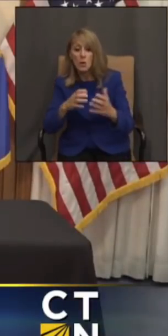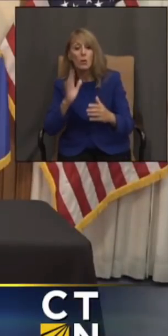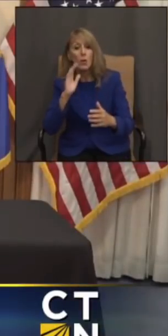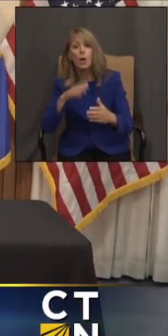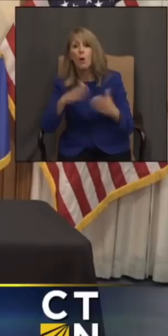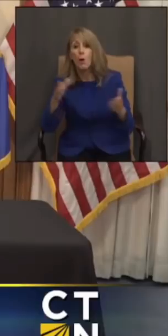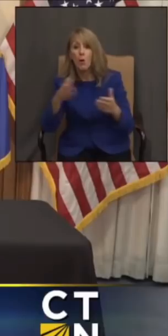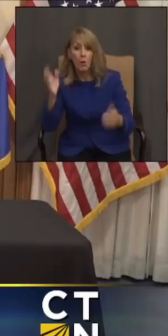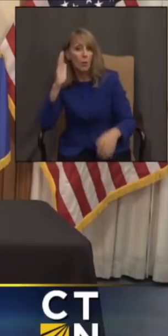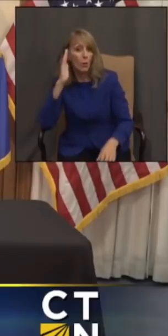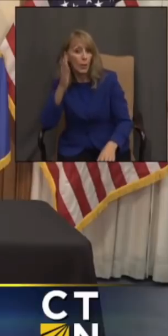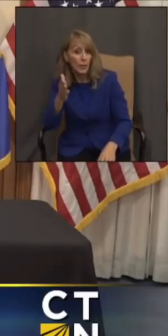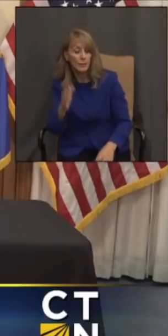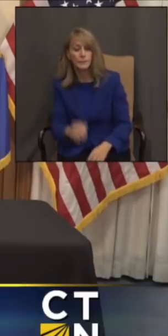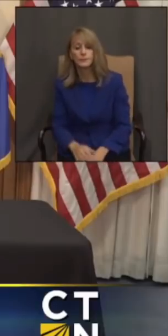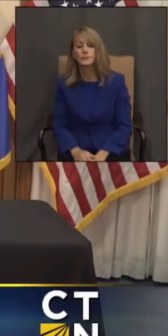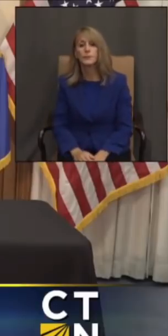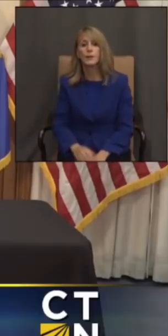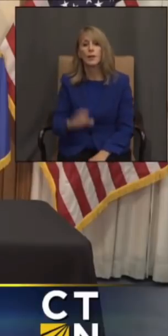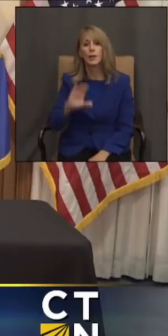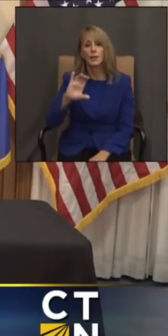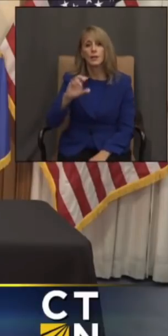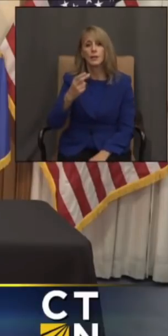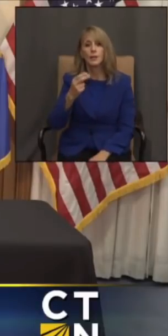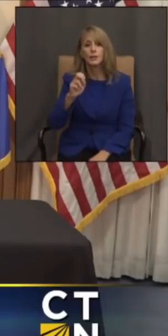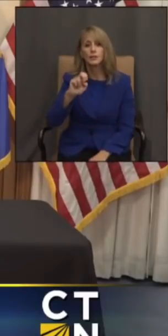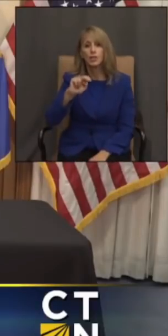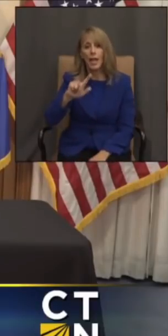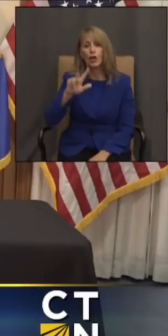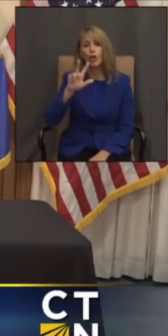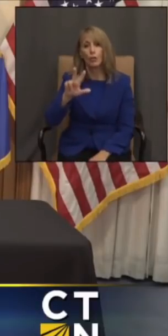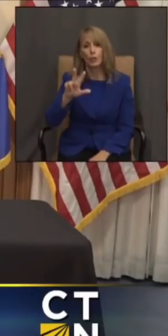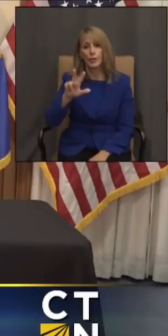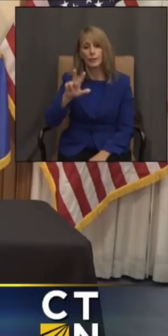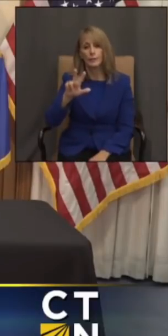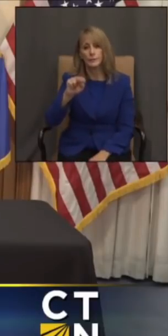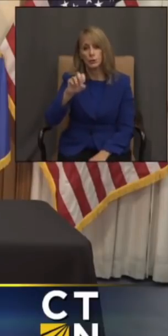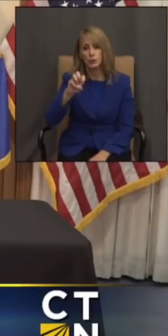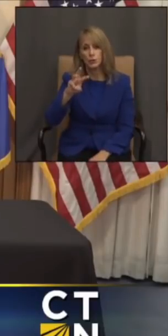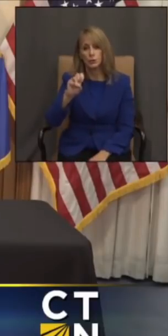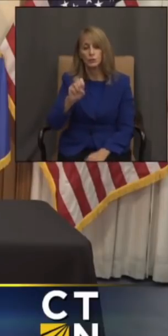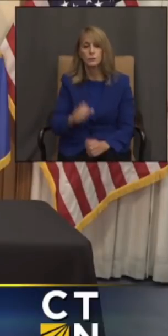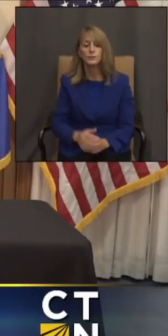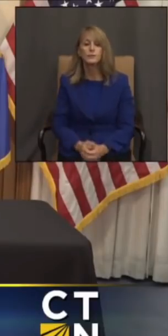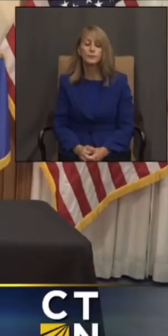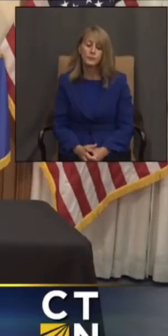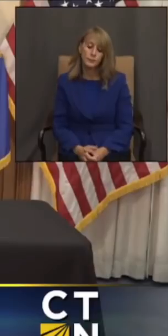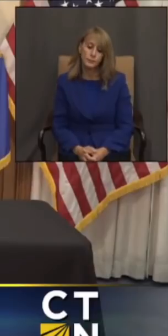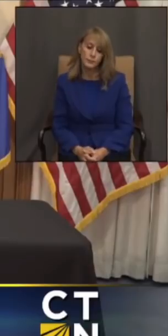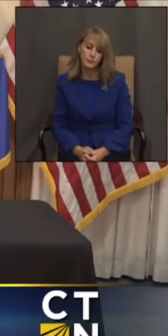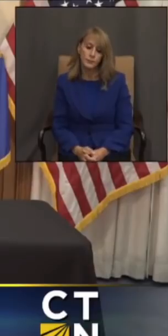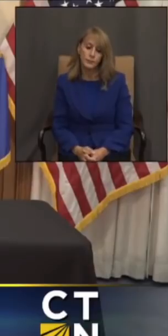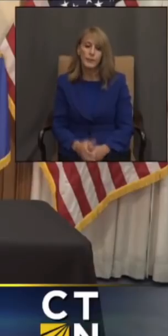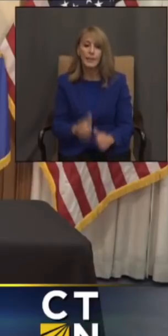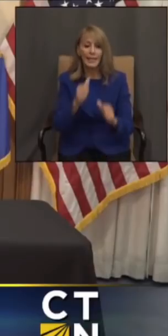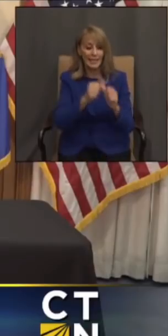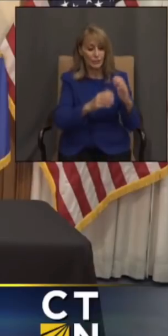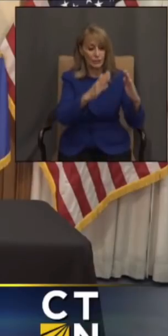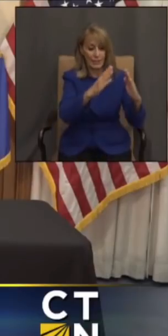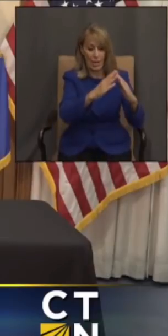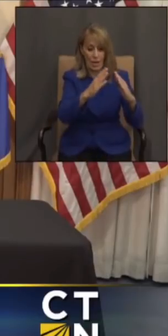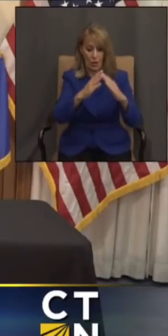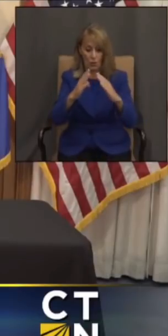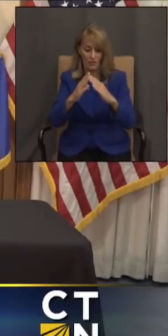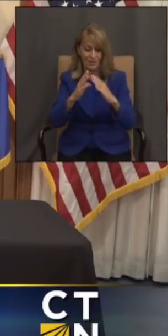Channel 3 Eyewitness News. Governor, as we look at the vaccination rates by town map, does